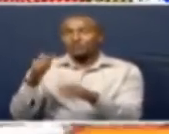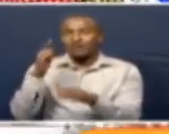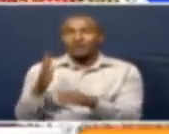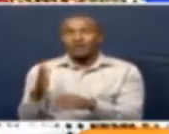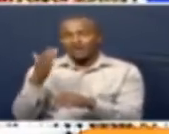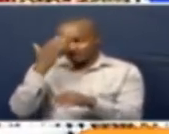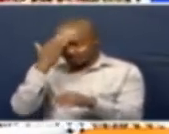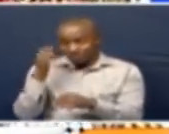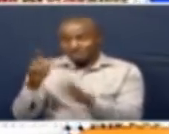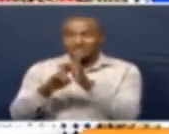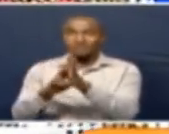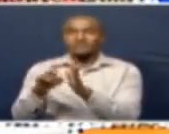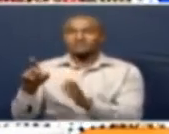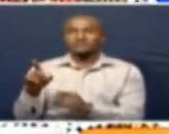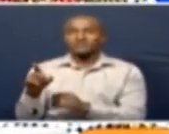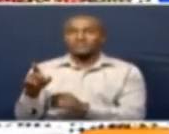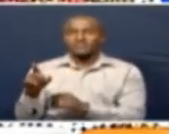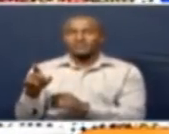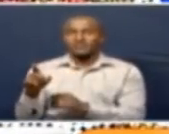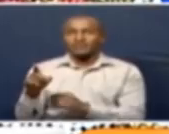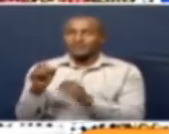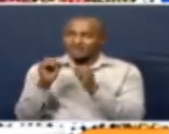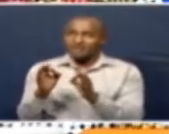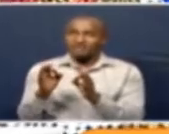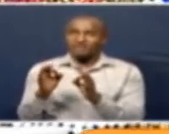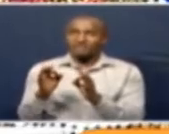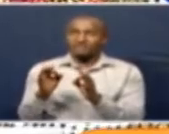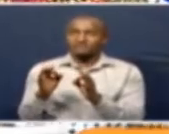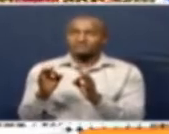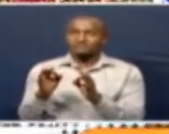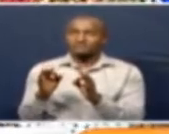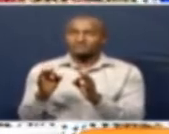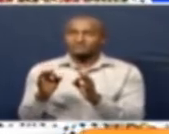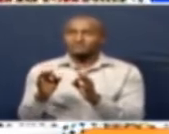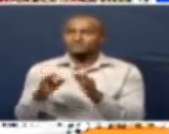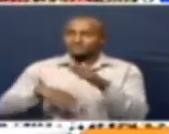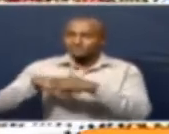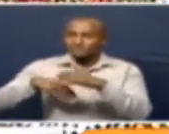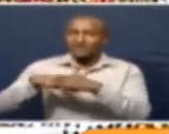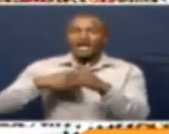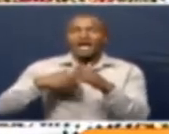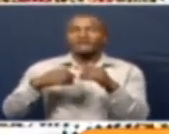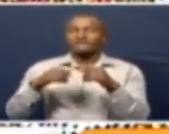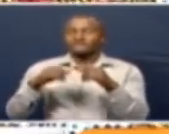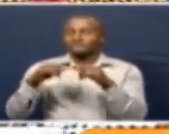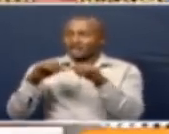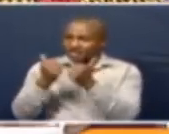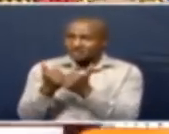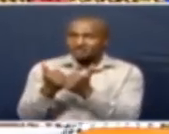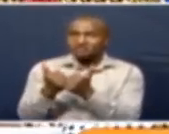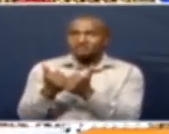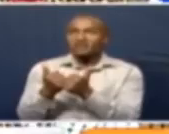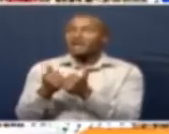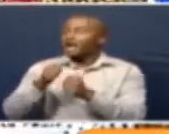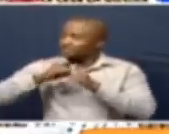he's acting on your behalf as well. When you're going, even footballers have agents, even high-end models